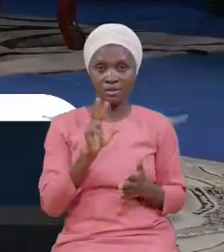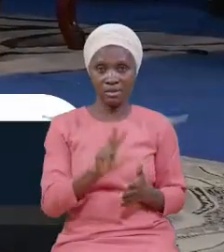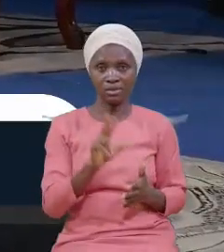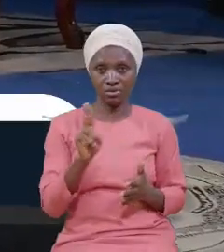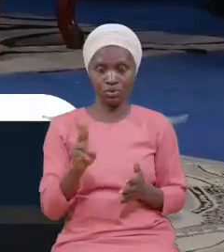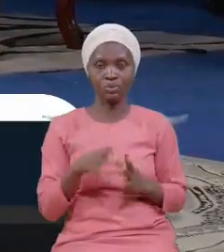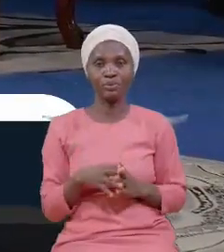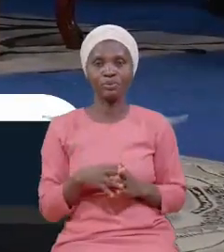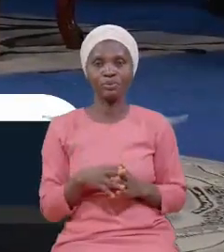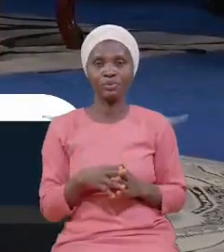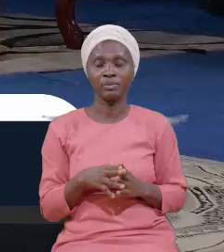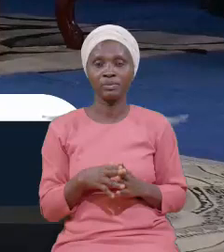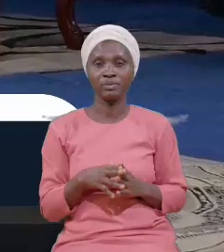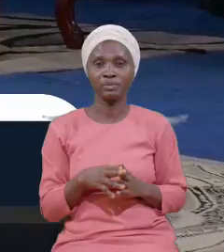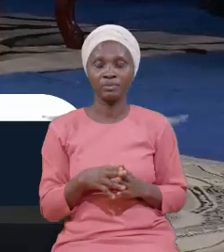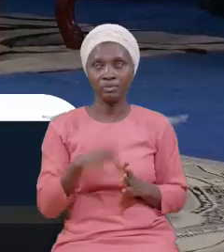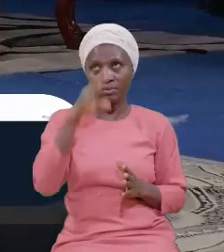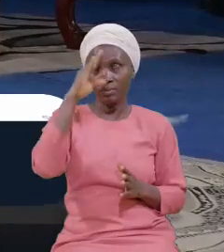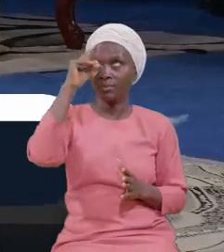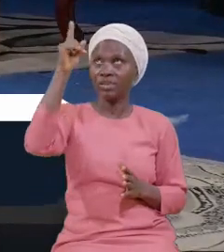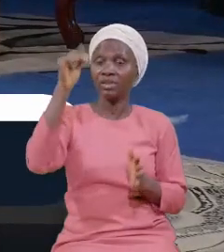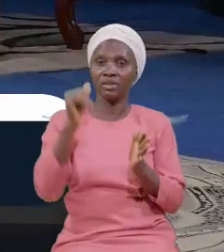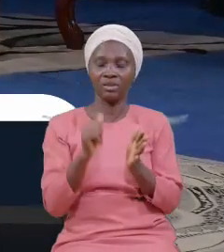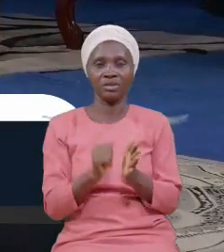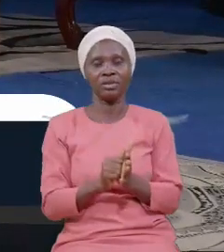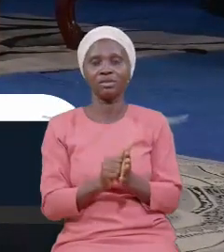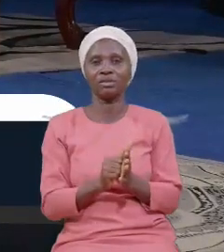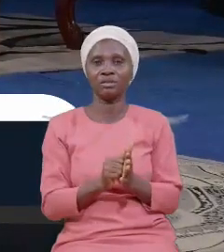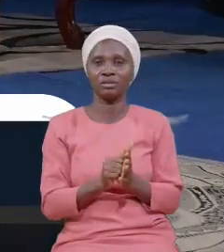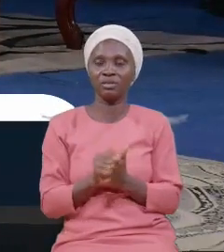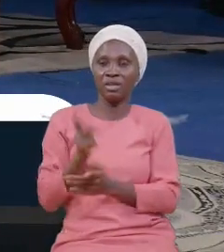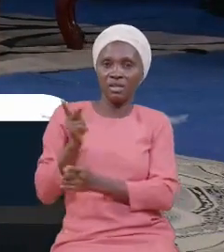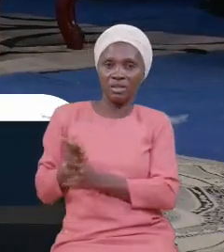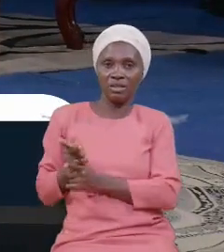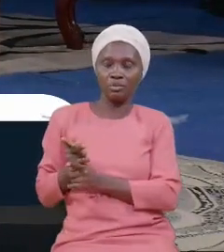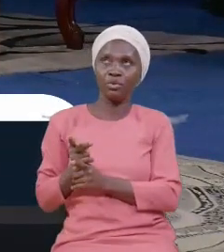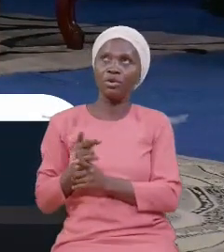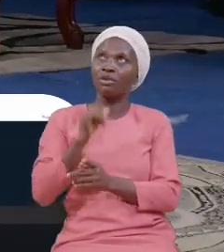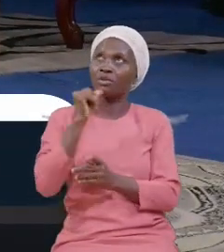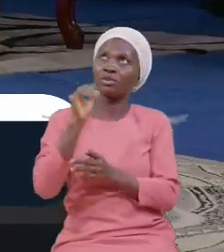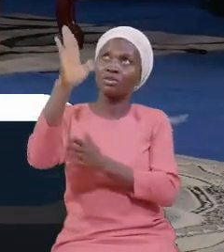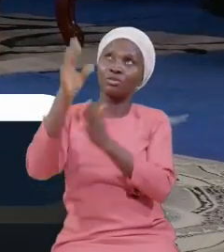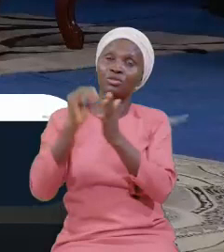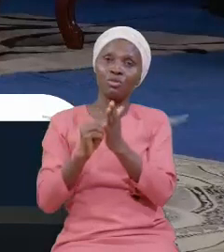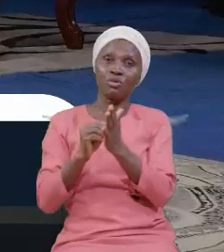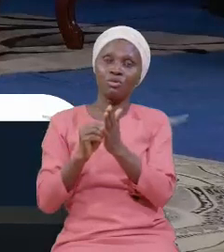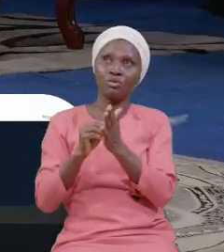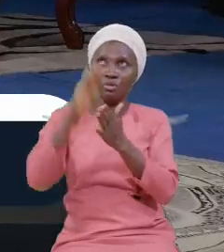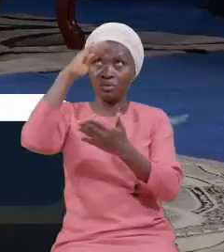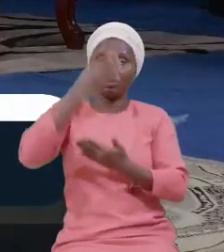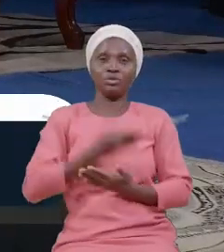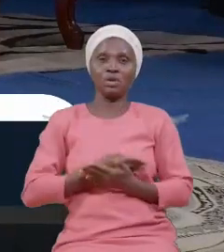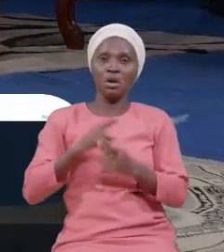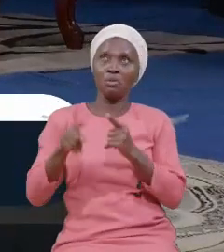that spared not his own son, but delivered him up for us